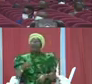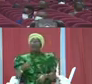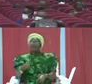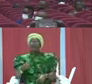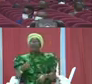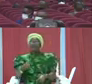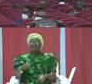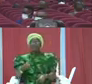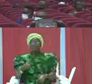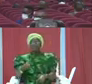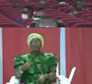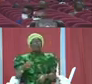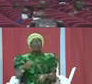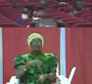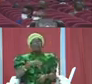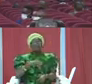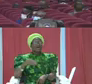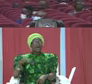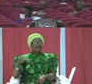your head bent,